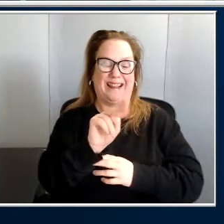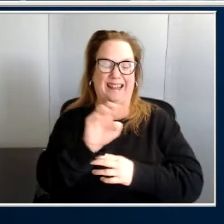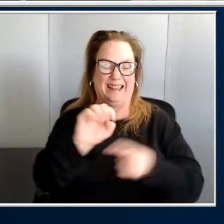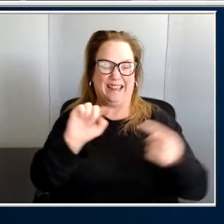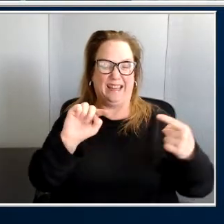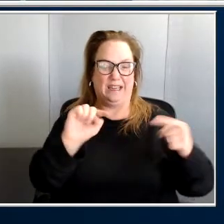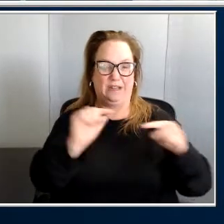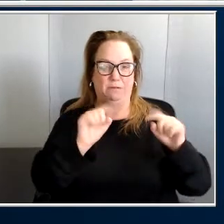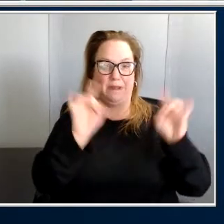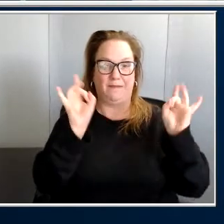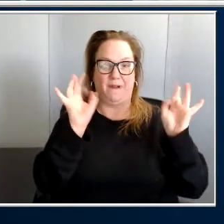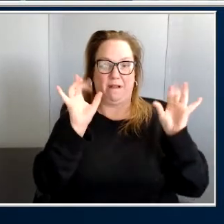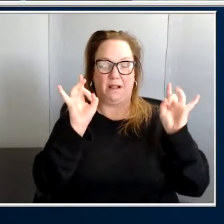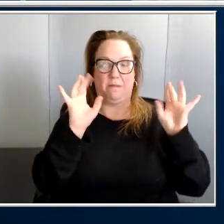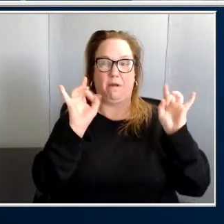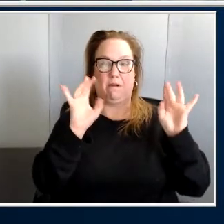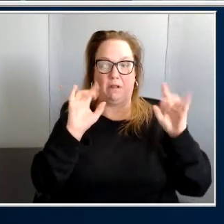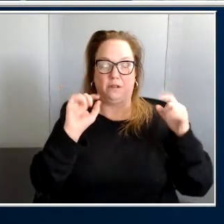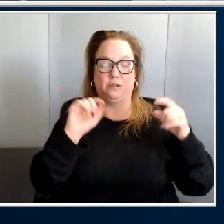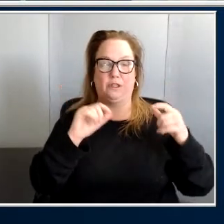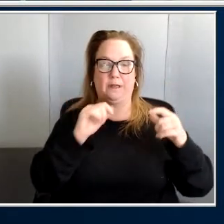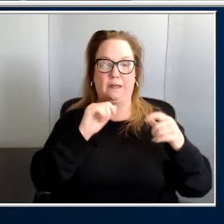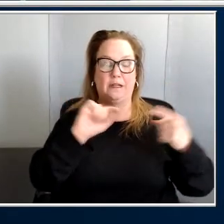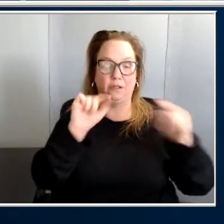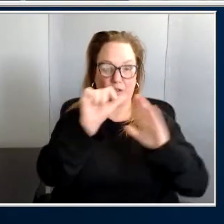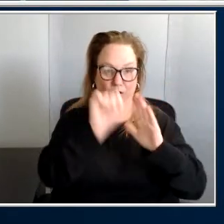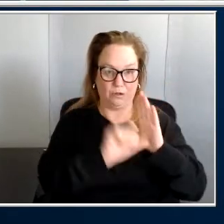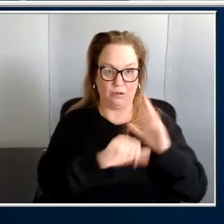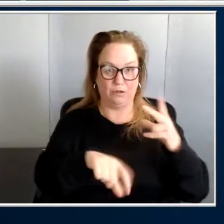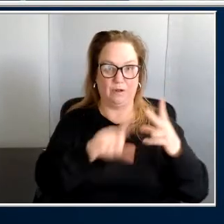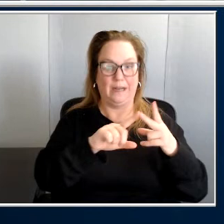worked through months of physical therapy. Good morning.